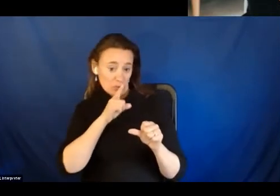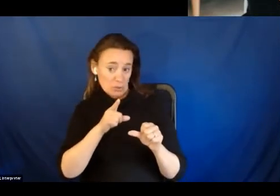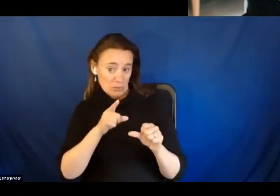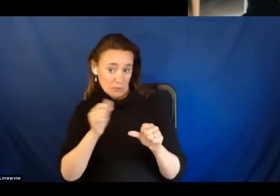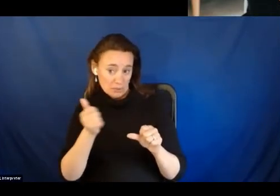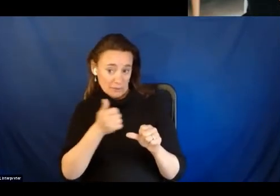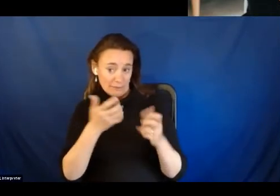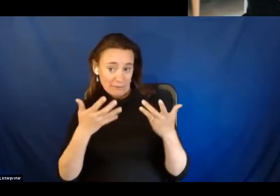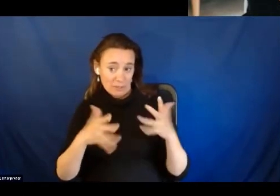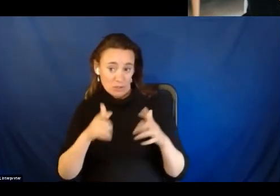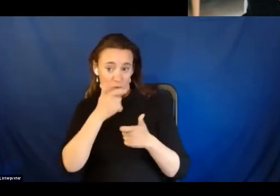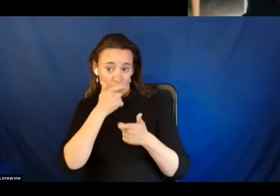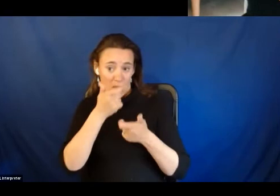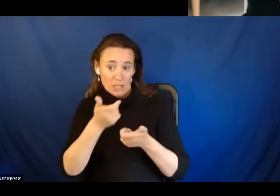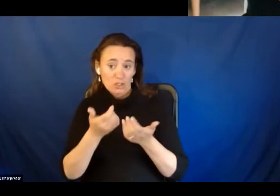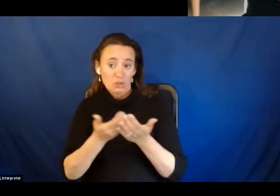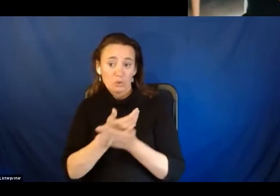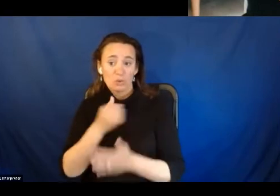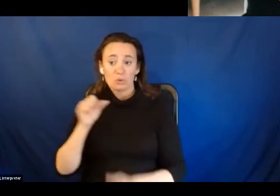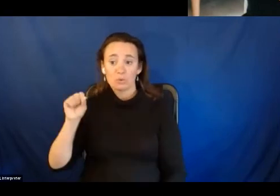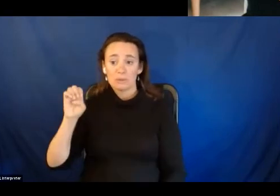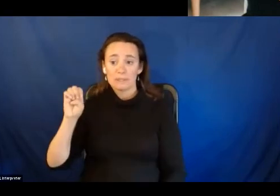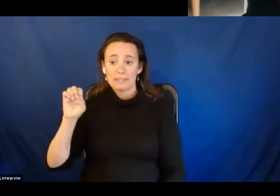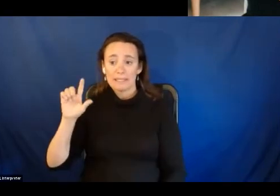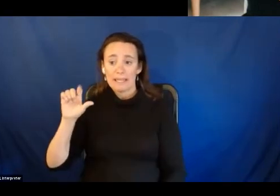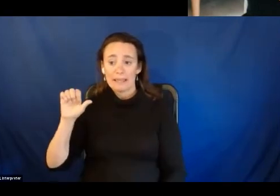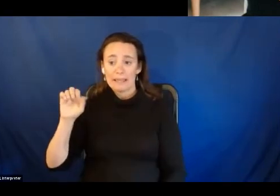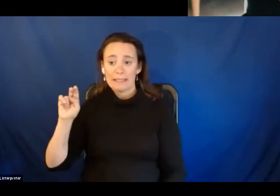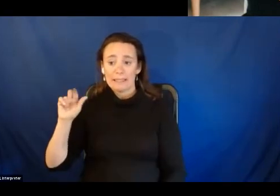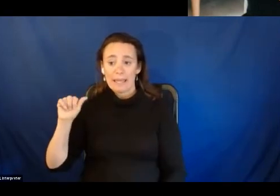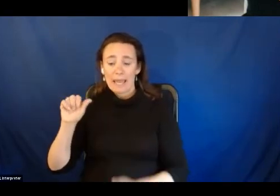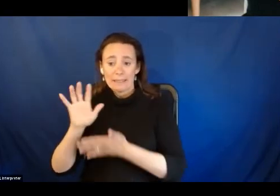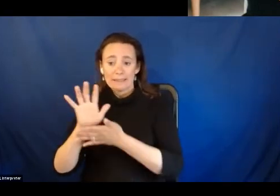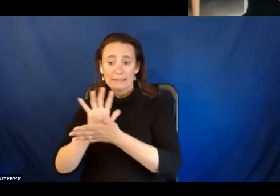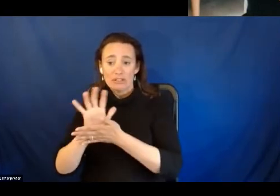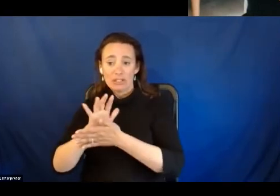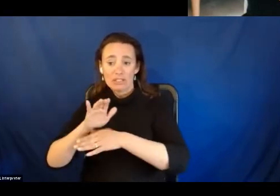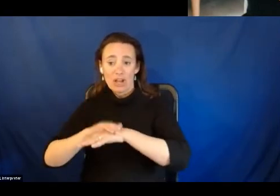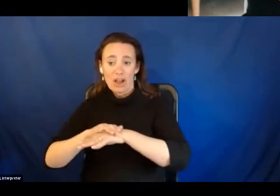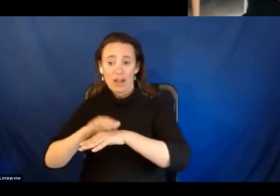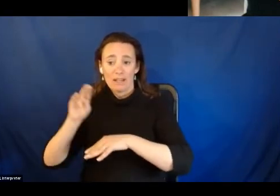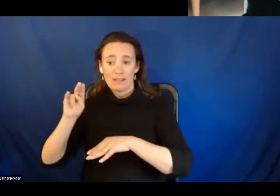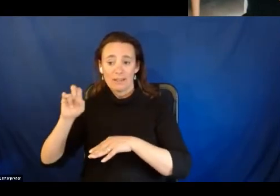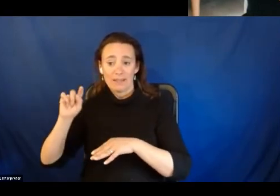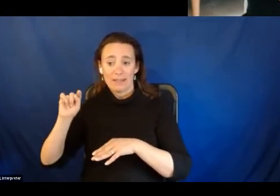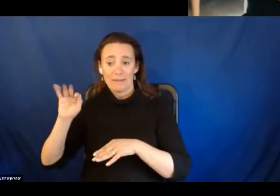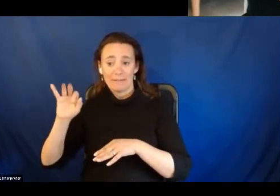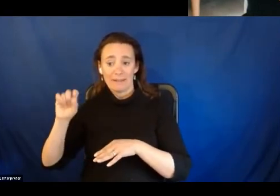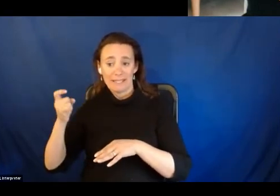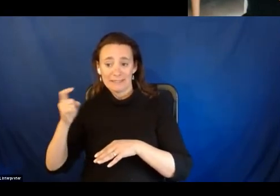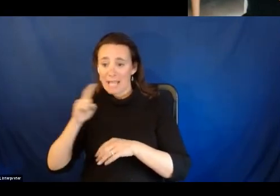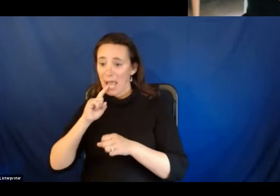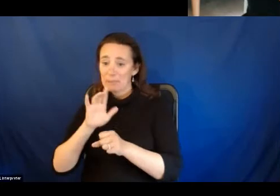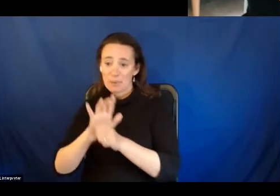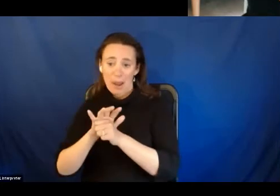the new Selena series on Netflix? I promise this is relevant.